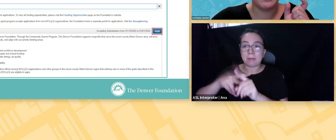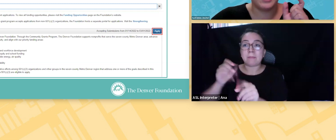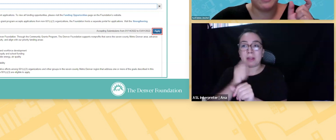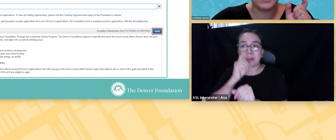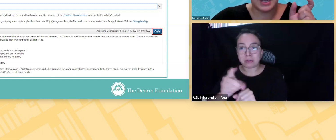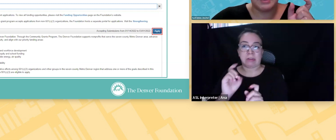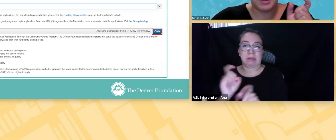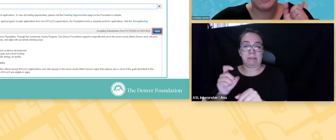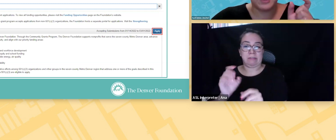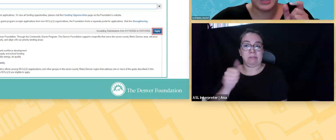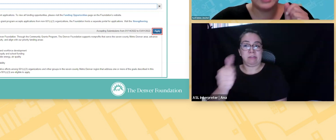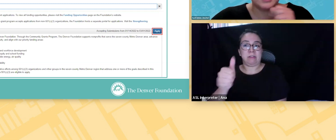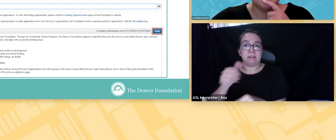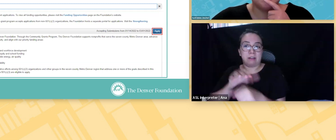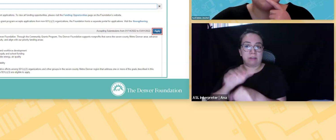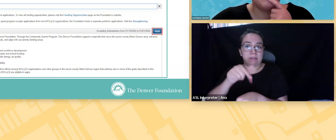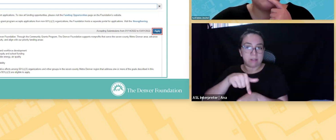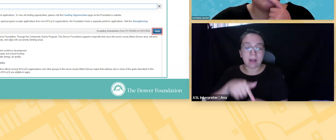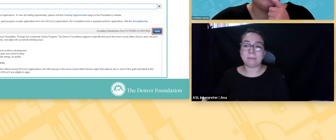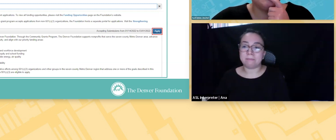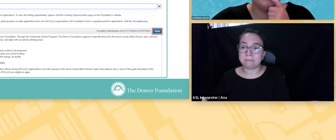give yourself enough time on the front end.